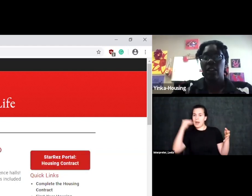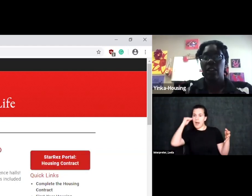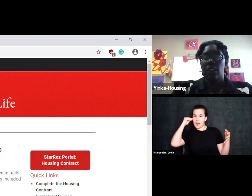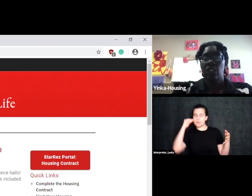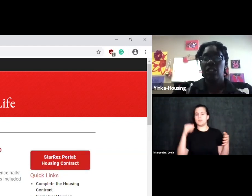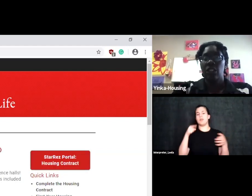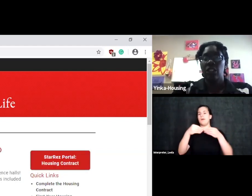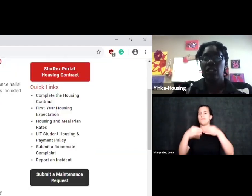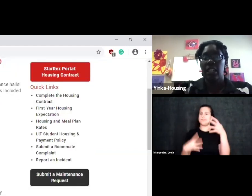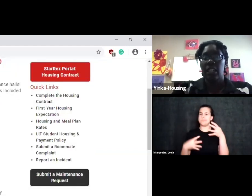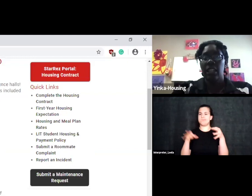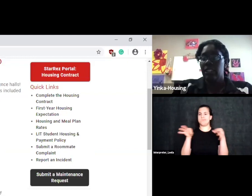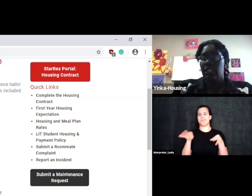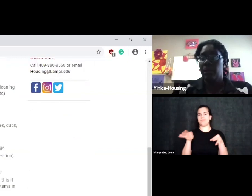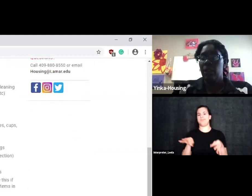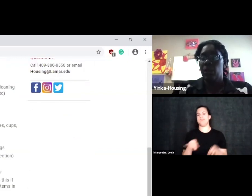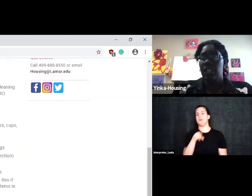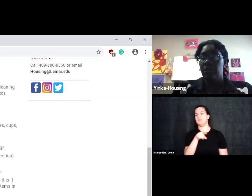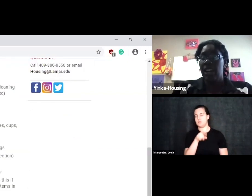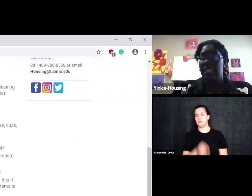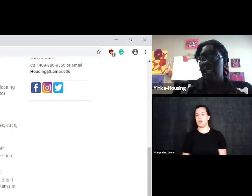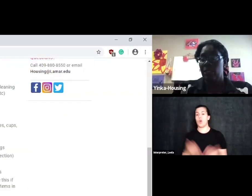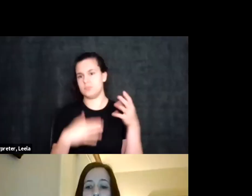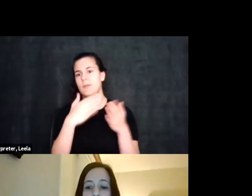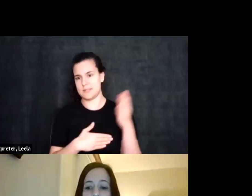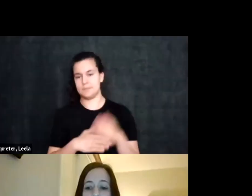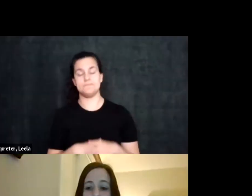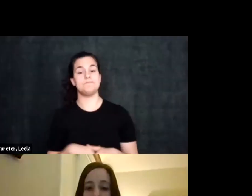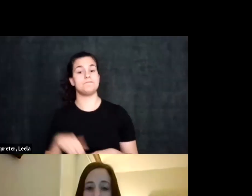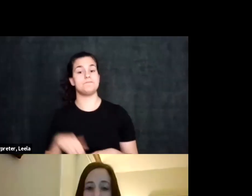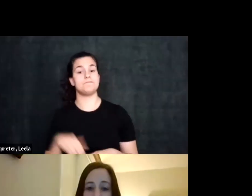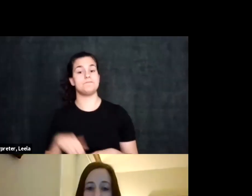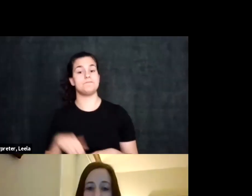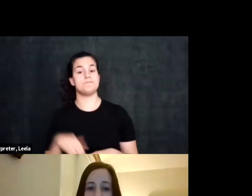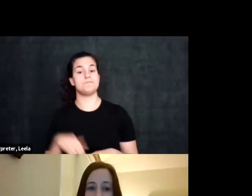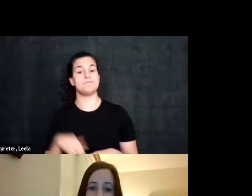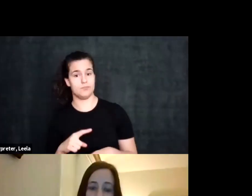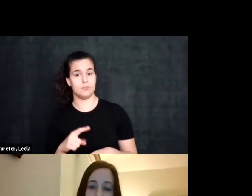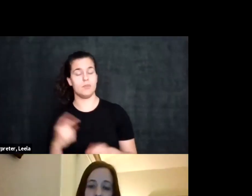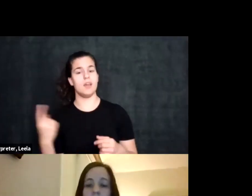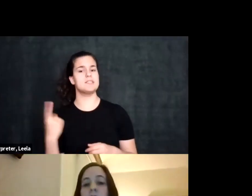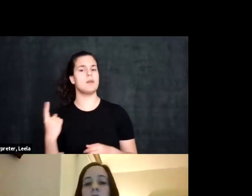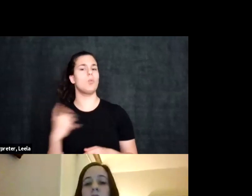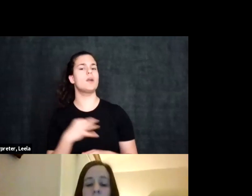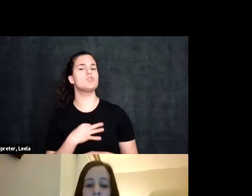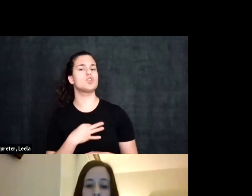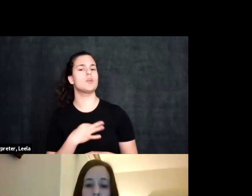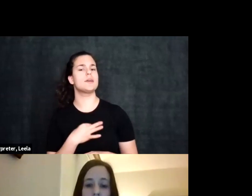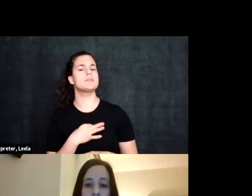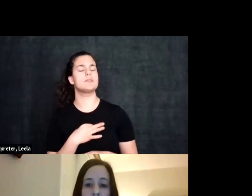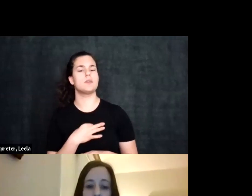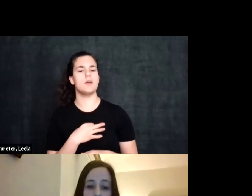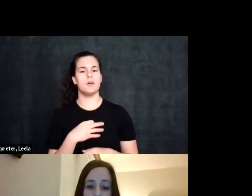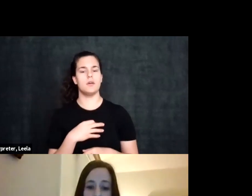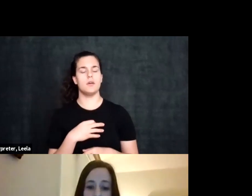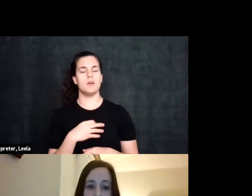need to bring and what do you need to leave at home and what is provided in the room. Someone wants to know, they said that they